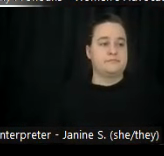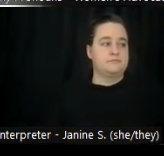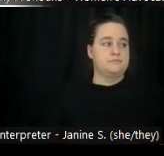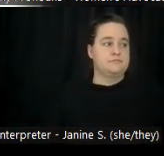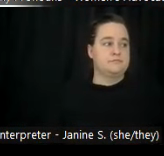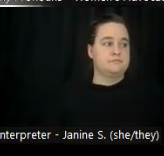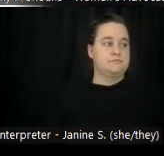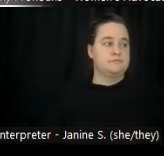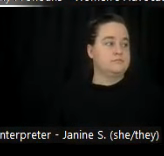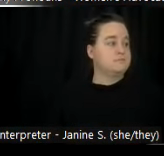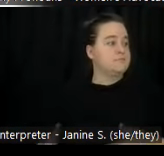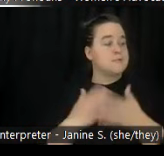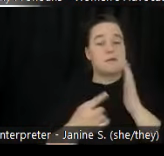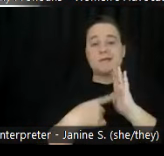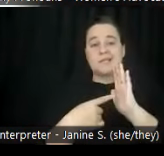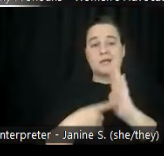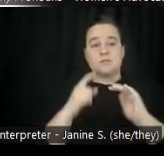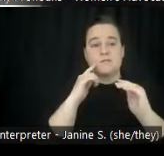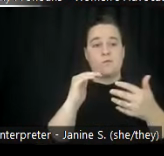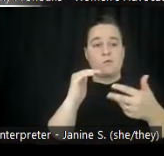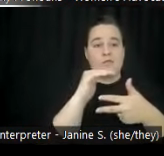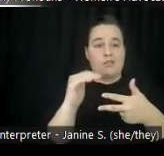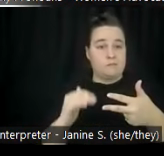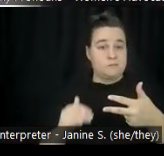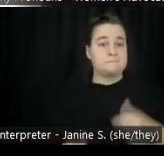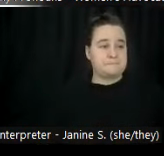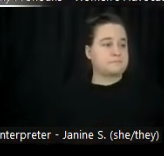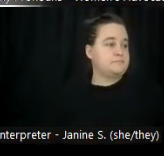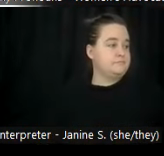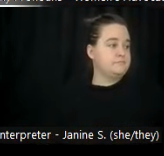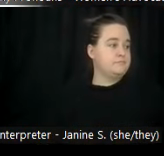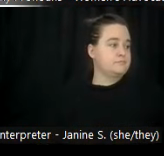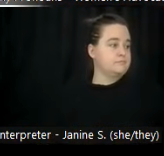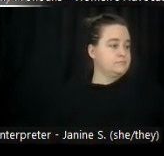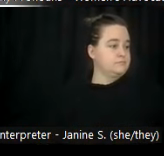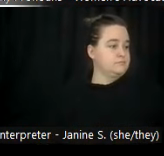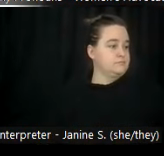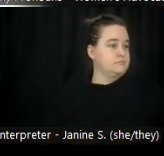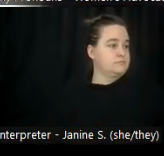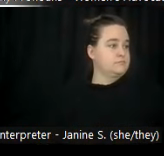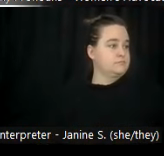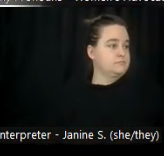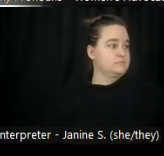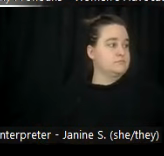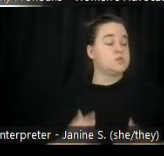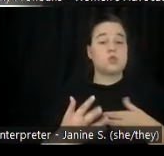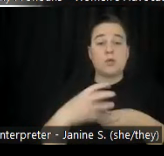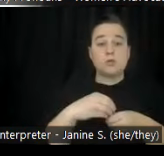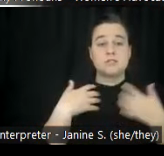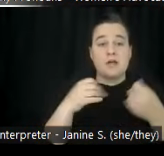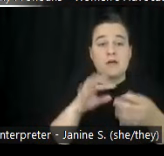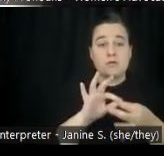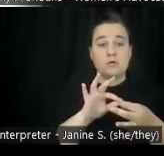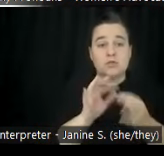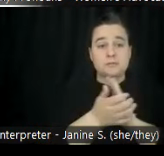examples in the 3 different levels of prevention. So Inclusive, healthy relationship skills, for example,